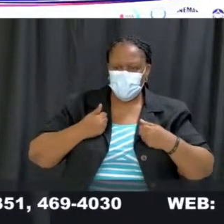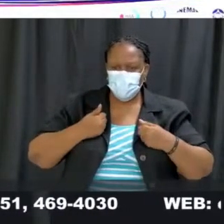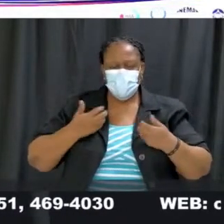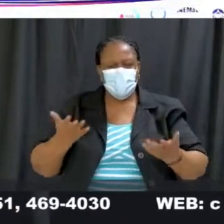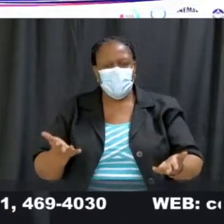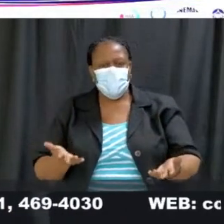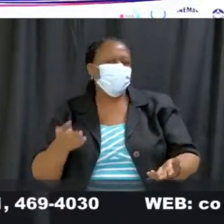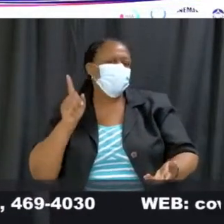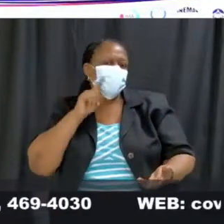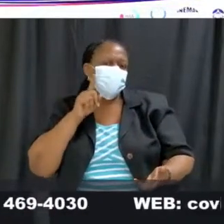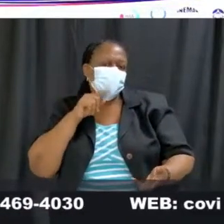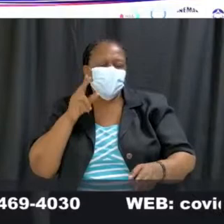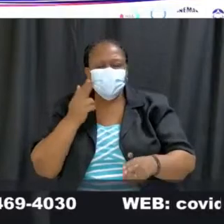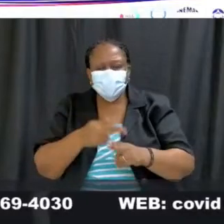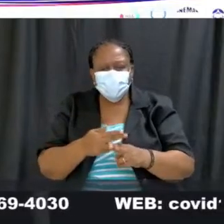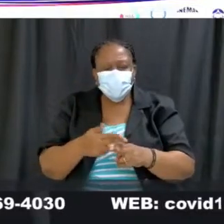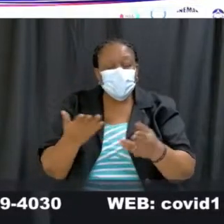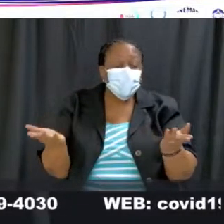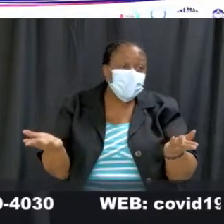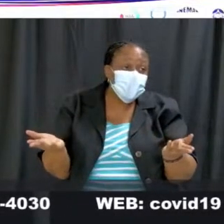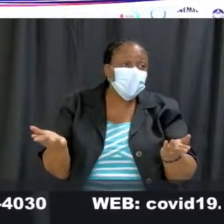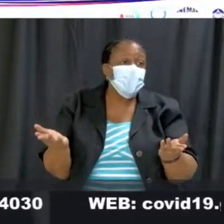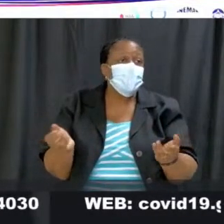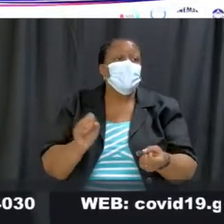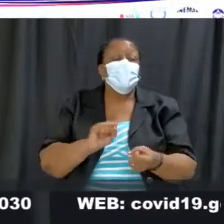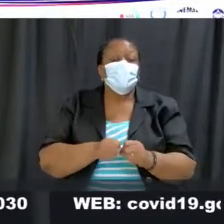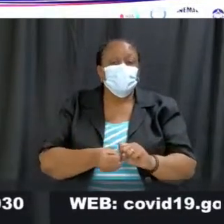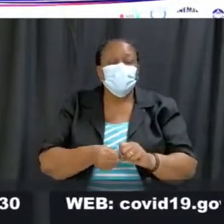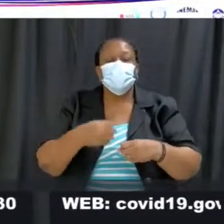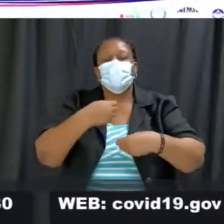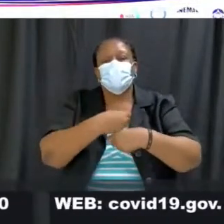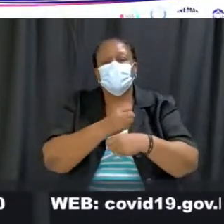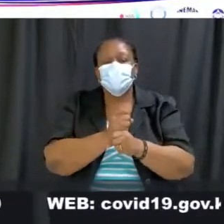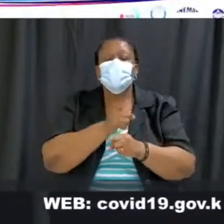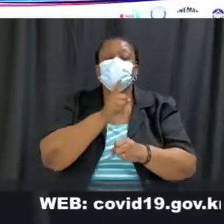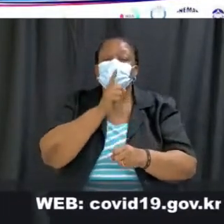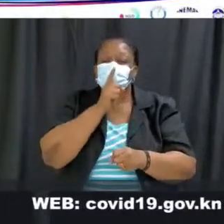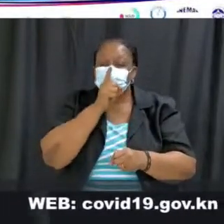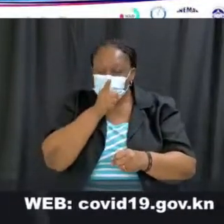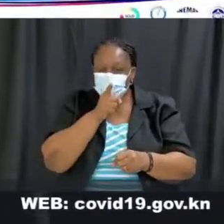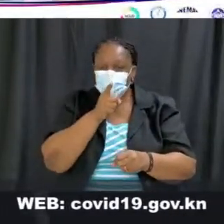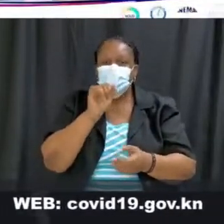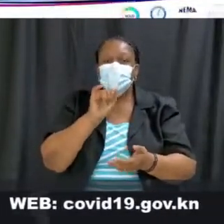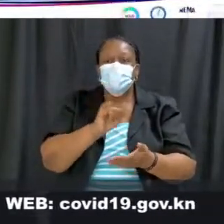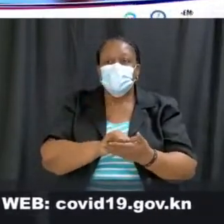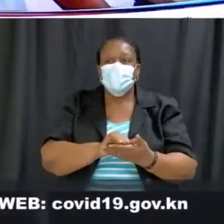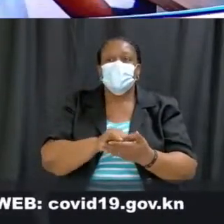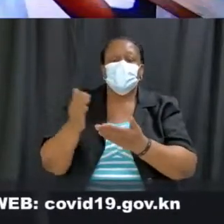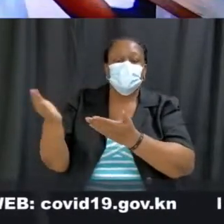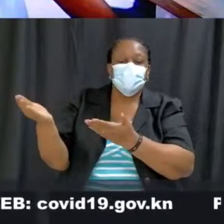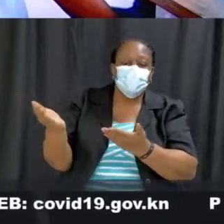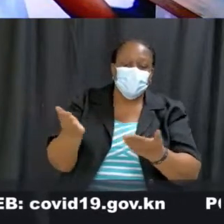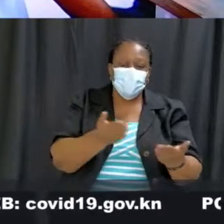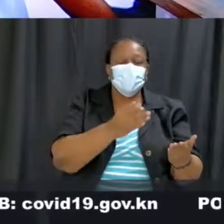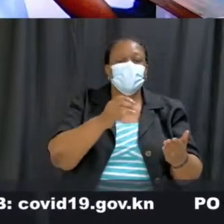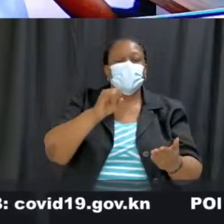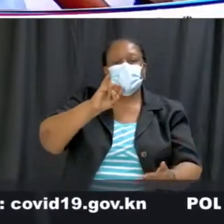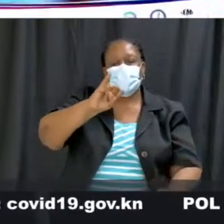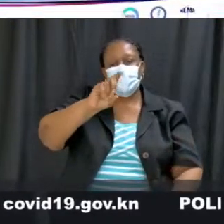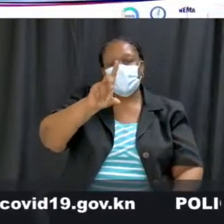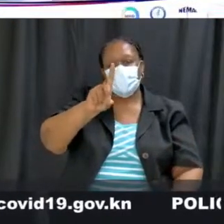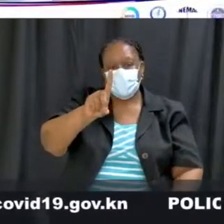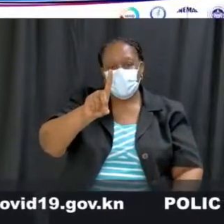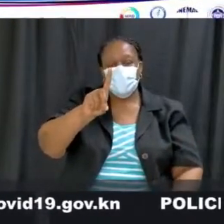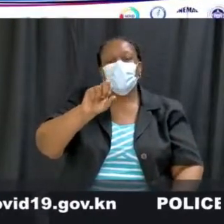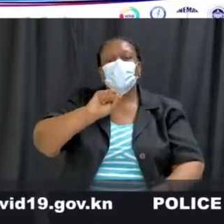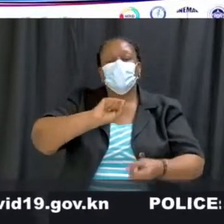their actual legal names, and so we just want to make sure by you providing us with that ID that you would have provided us